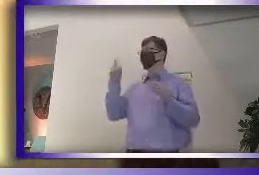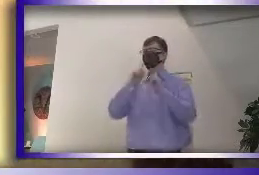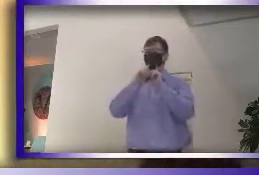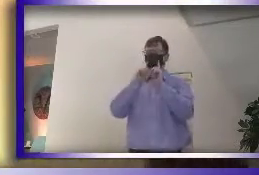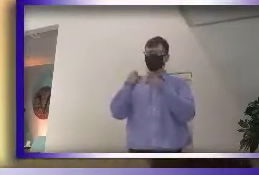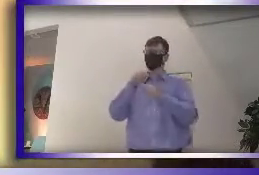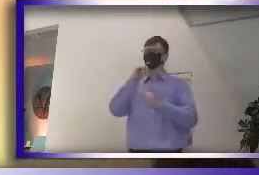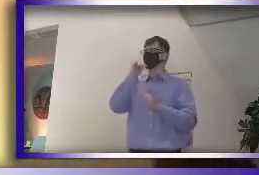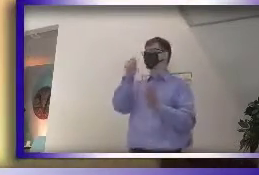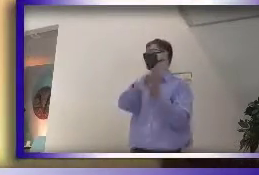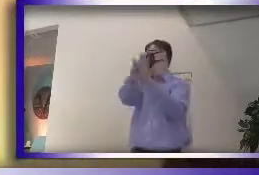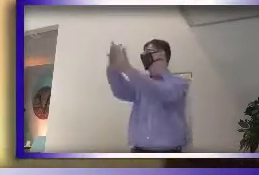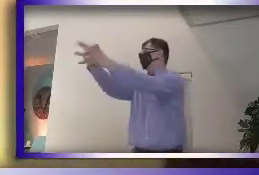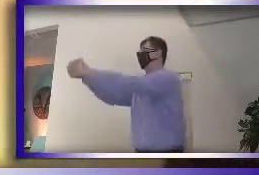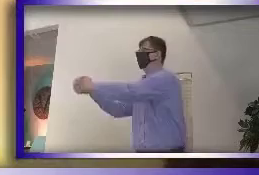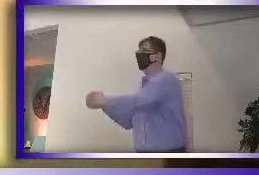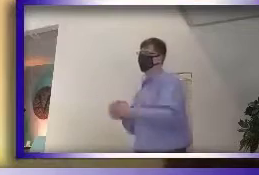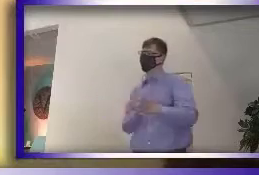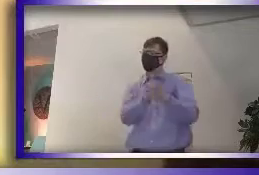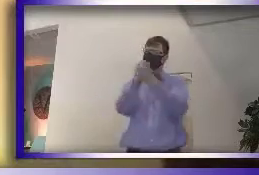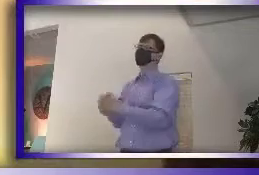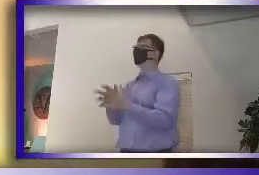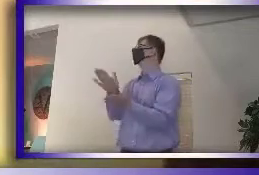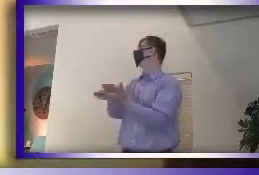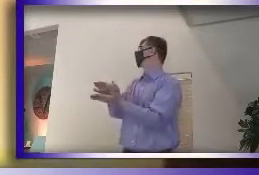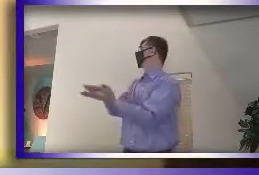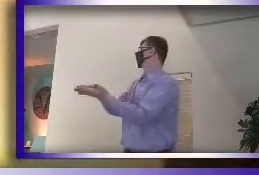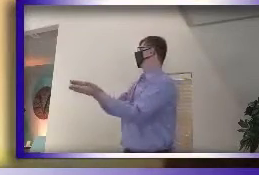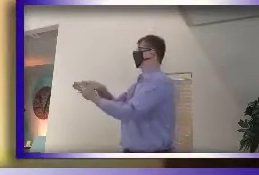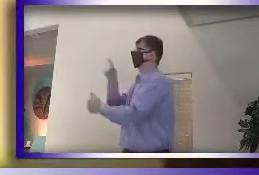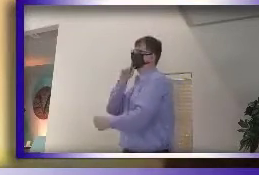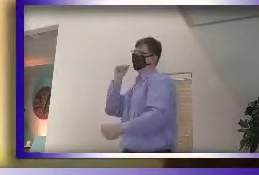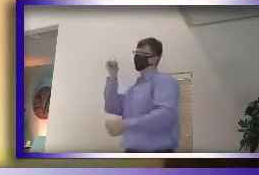spiritual practice. Rama, Rama, Rama, Rama.